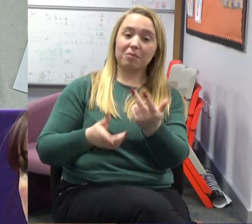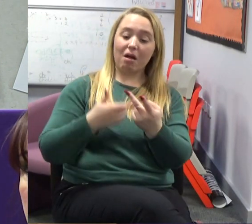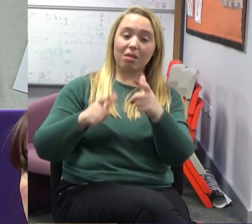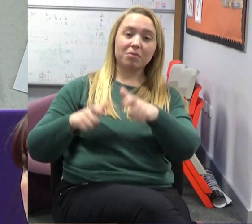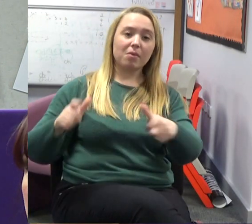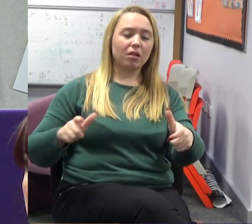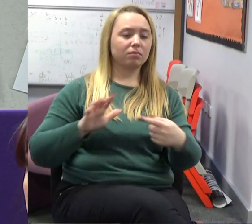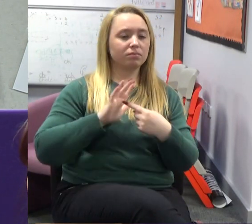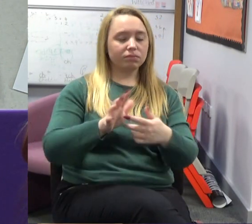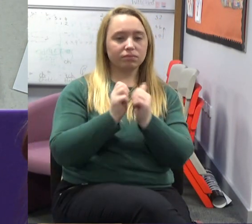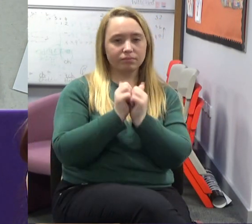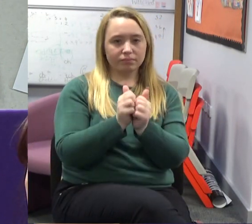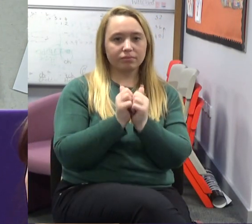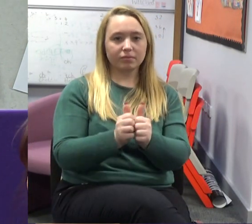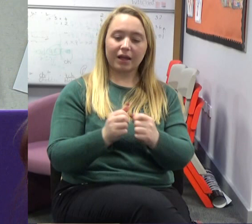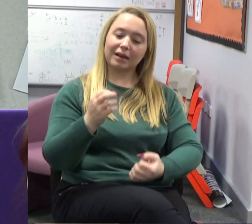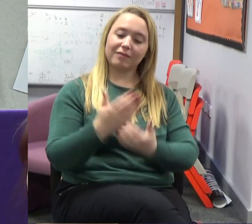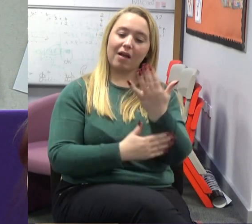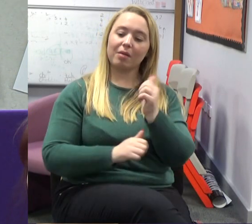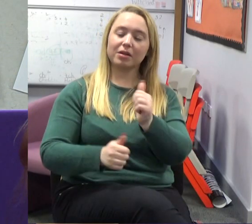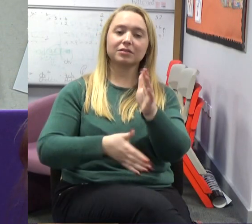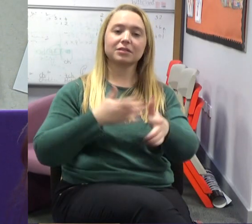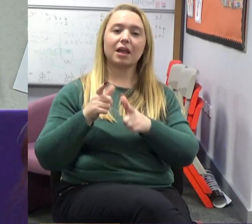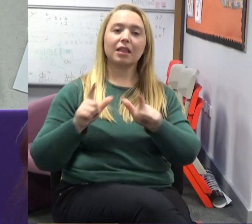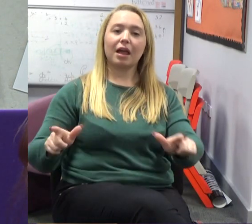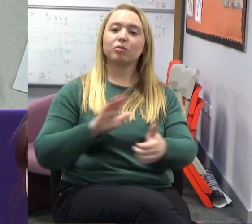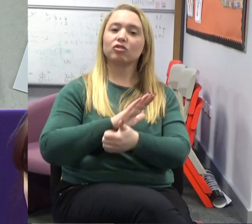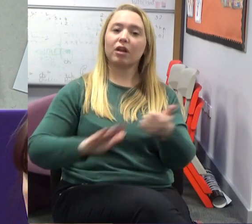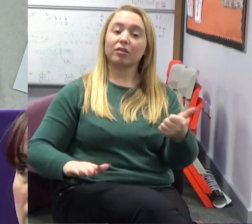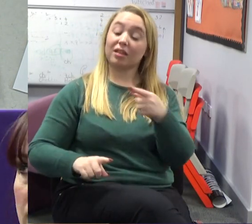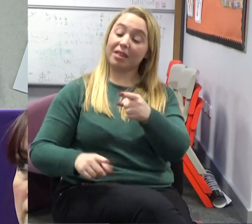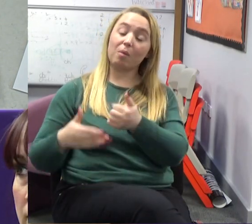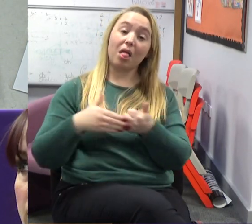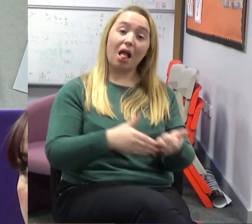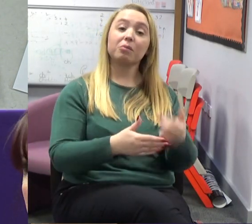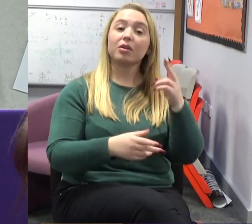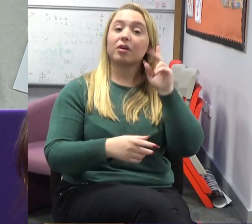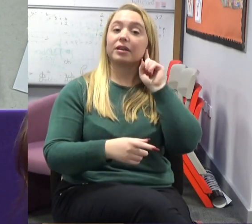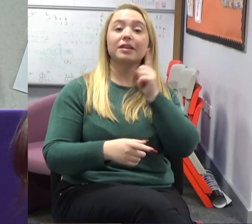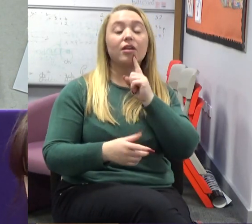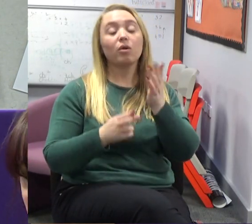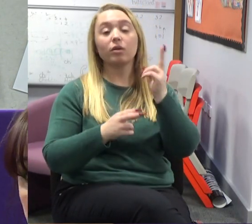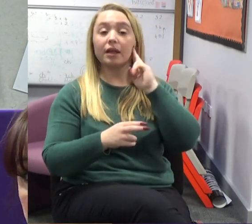develop their own sign language skills, and for their hearing children or deaf children, whoever it is. So it's such a great thing to see,